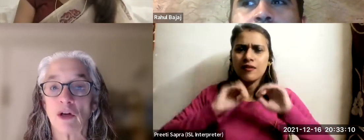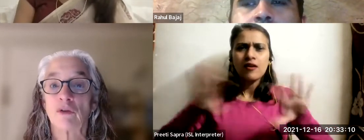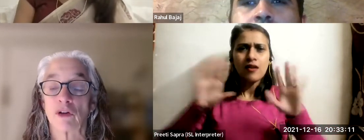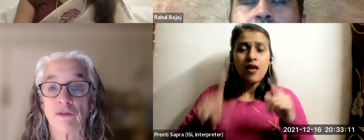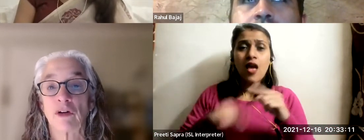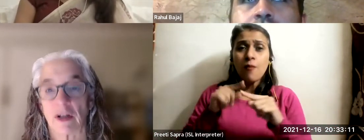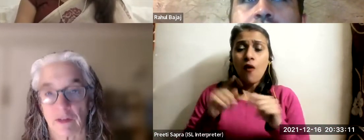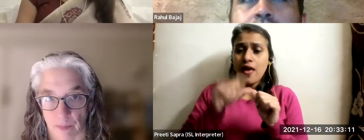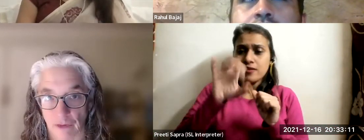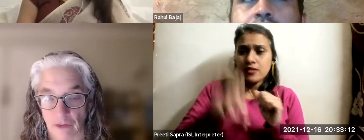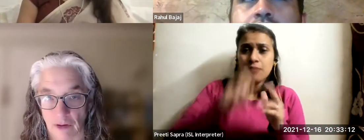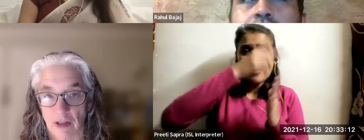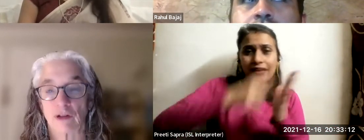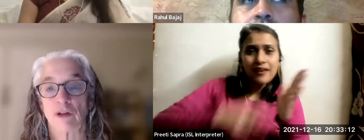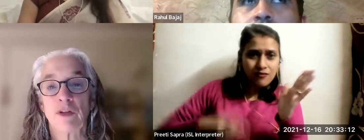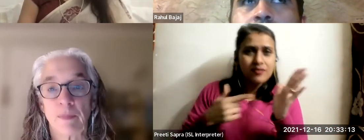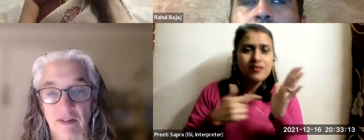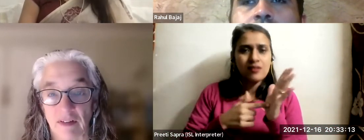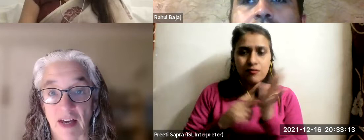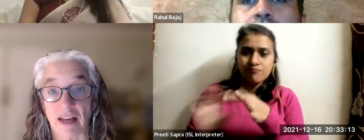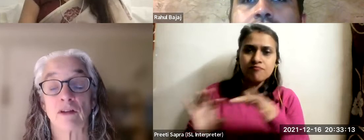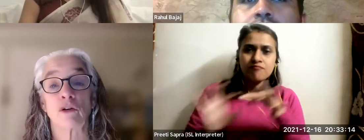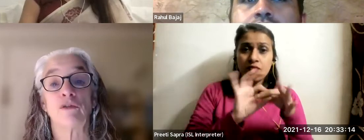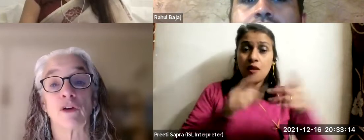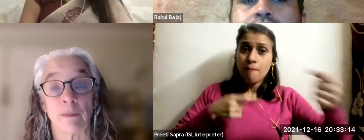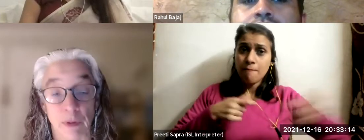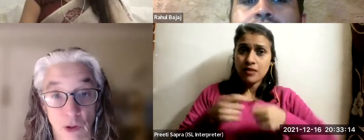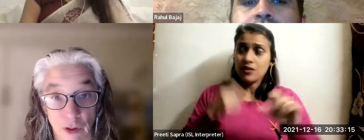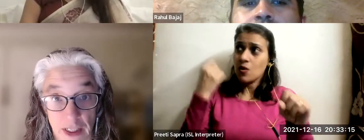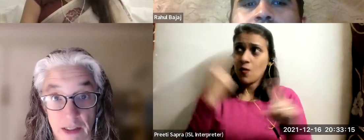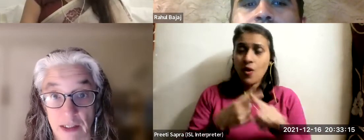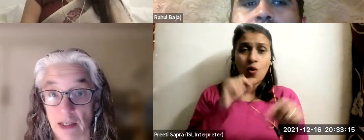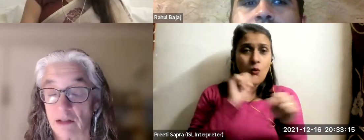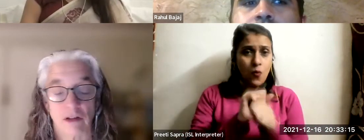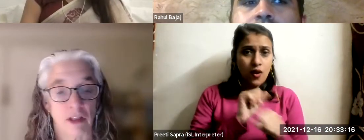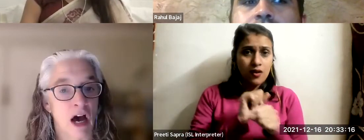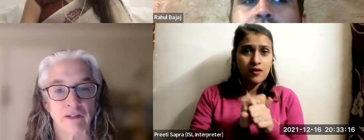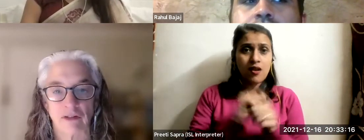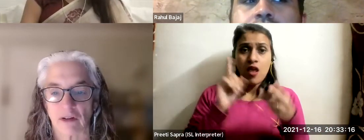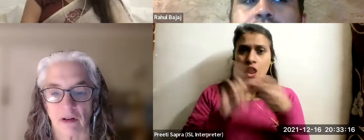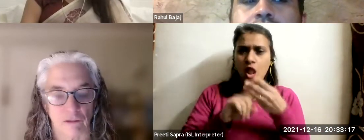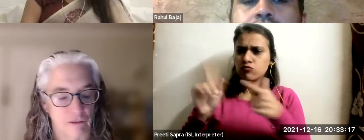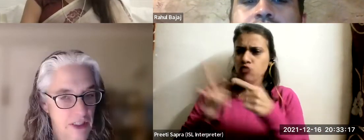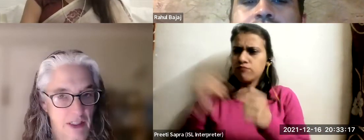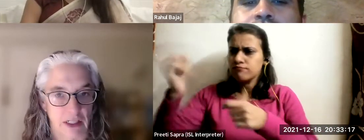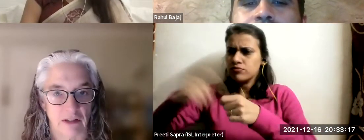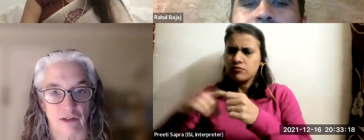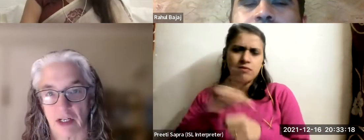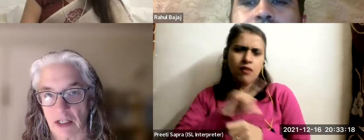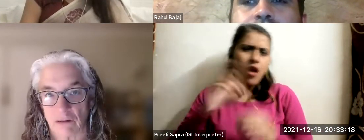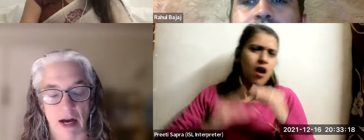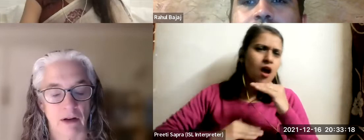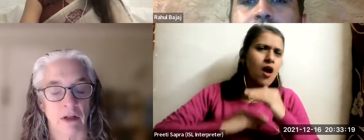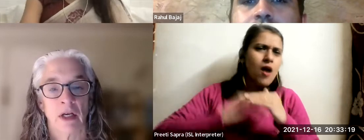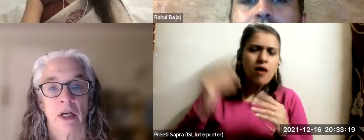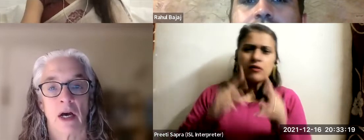because they know they're good for customers, they're good for the business case, they're good for employees. There's lots written and